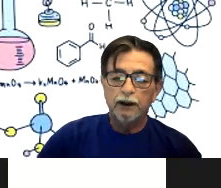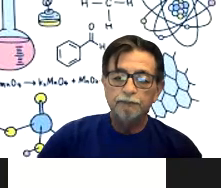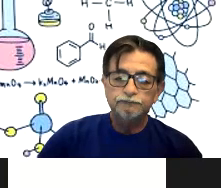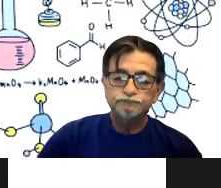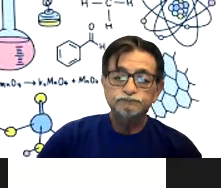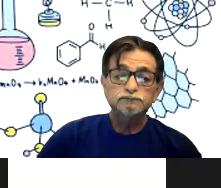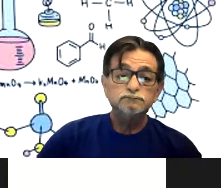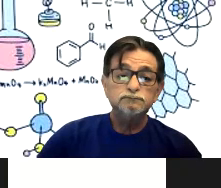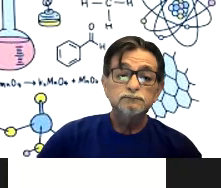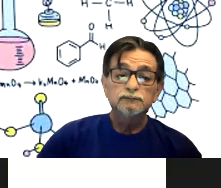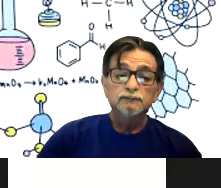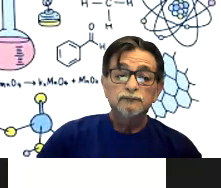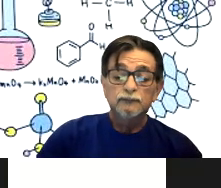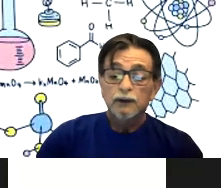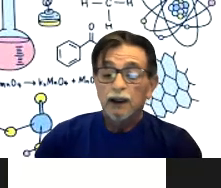Okay.